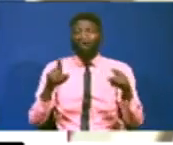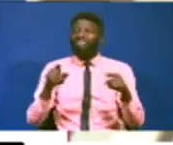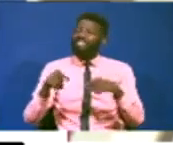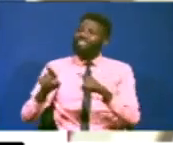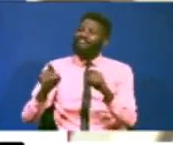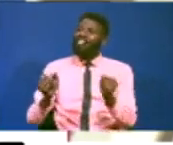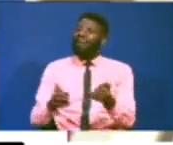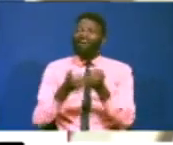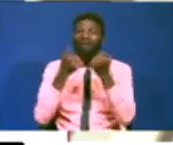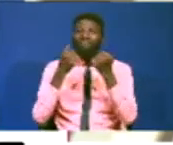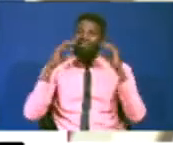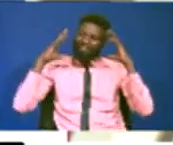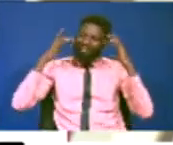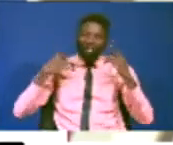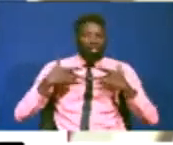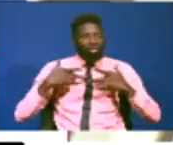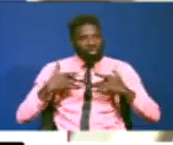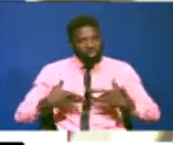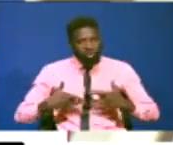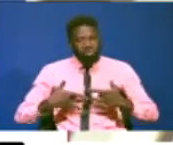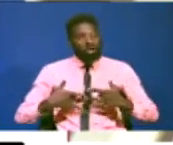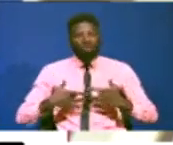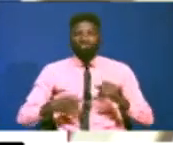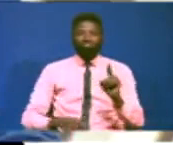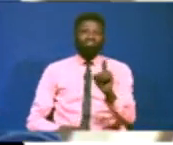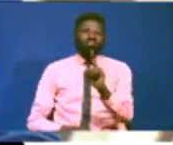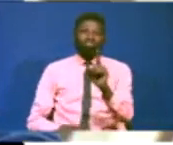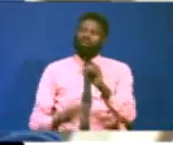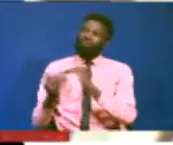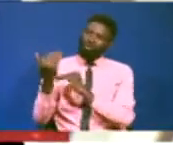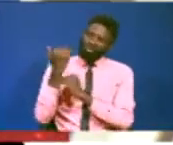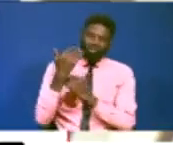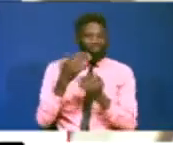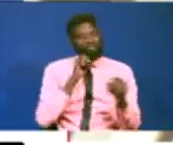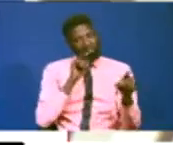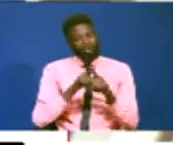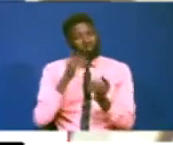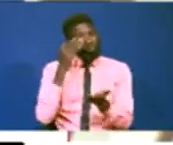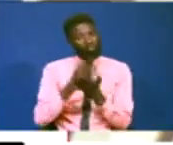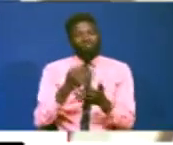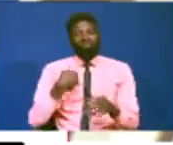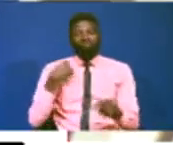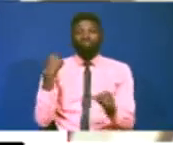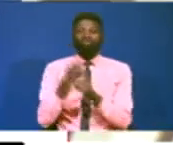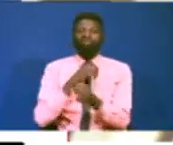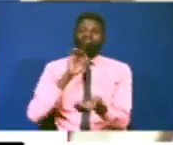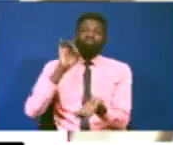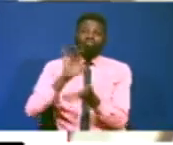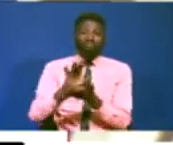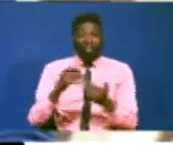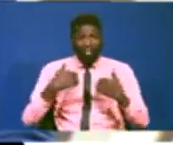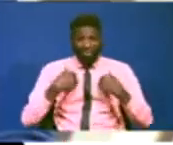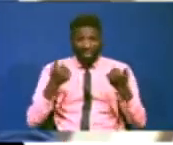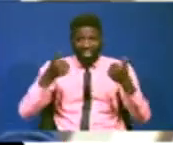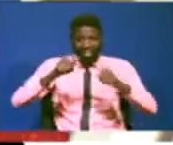you know, into depression and close himself up. He actually came to me and told me, my brother, I've been laid off from my work. Do you have anything that we can work together?